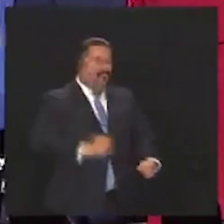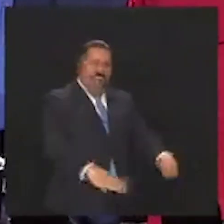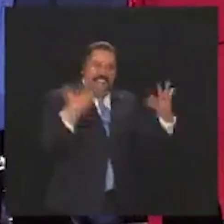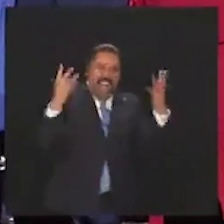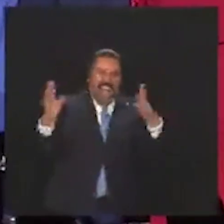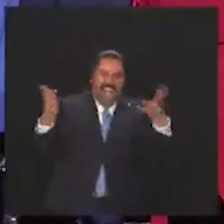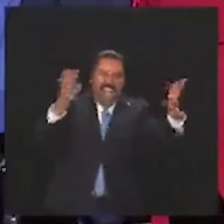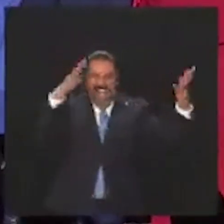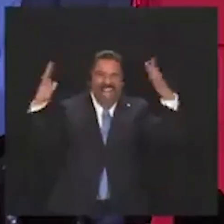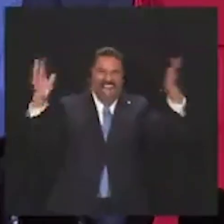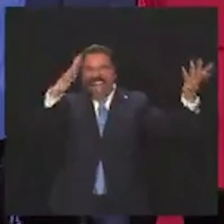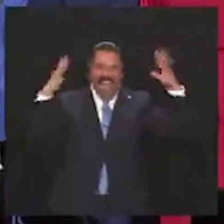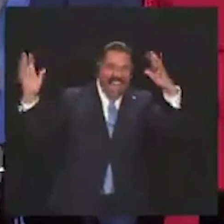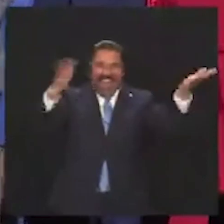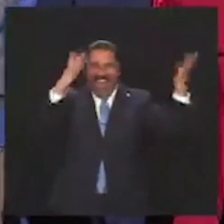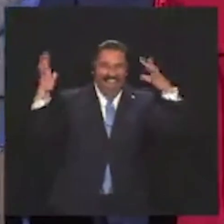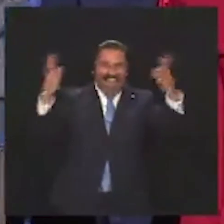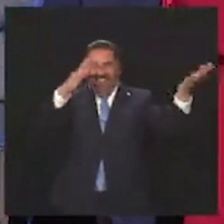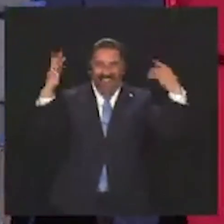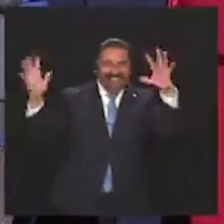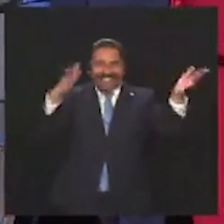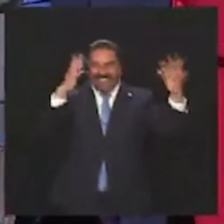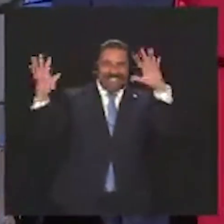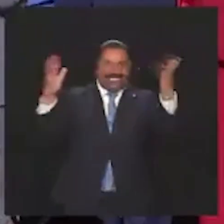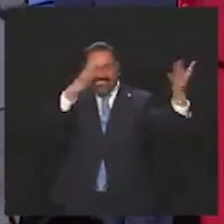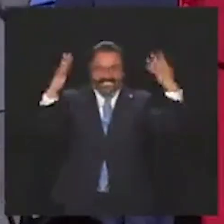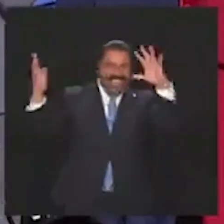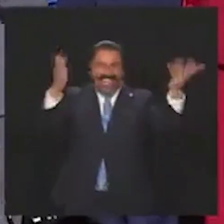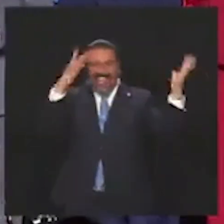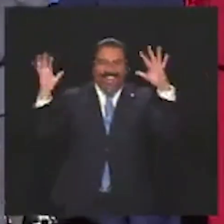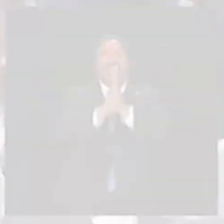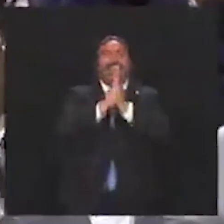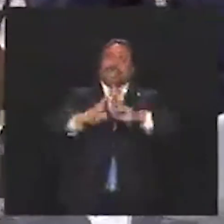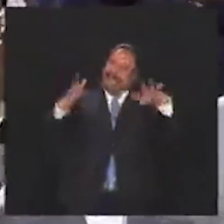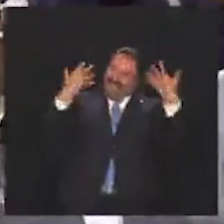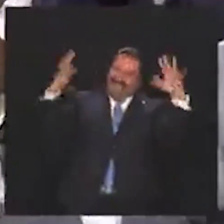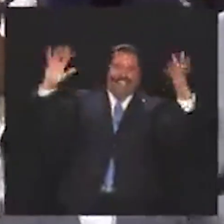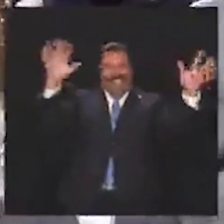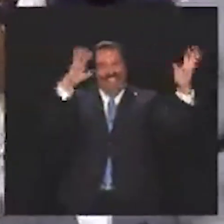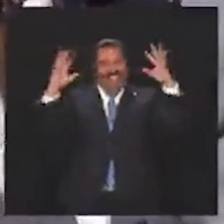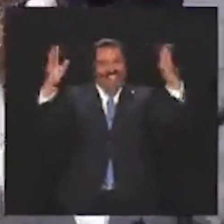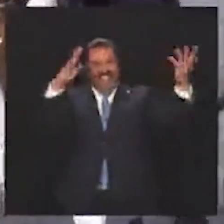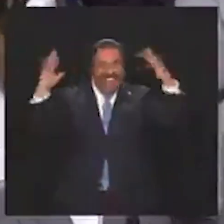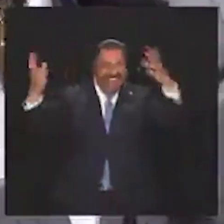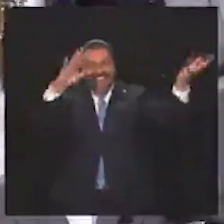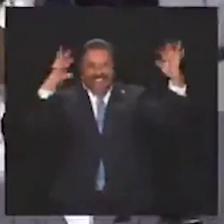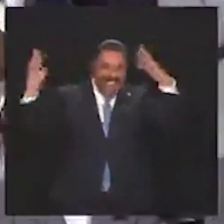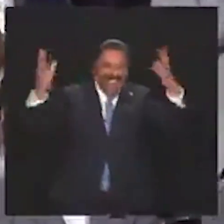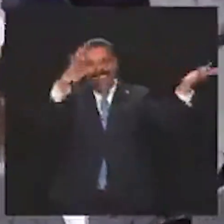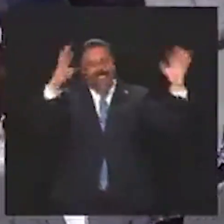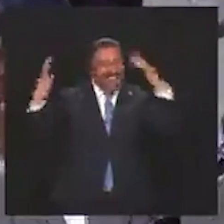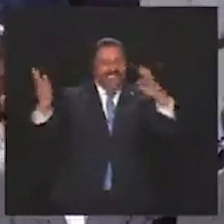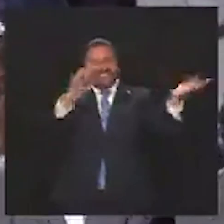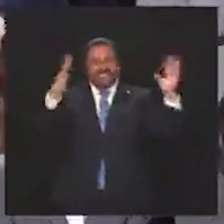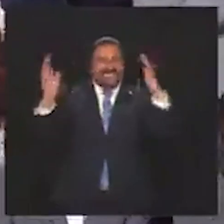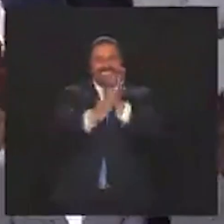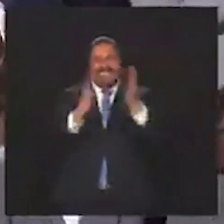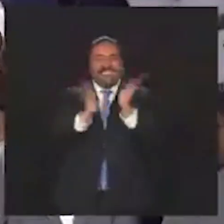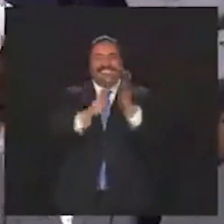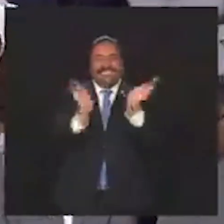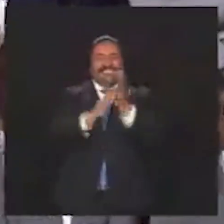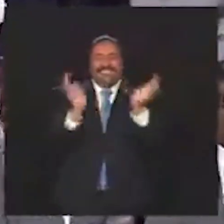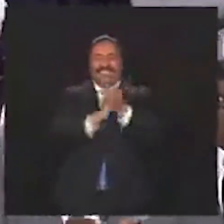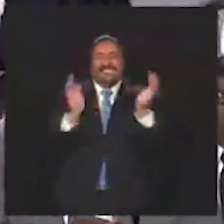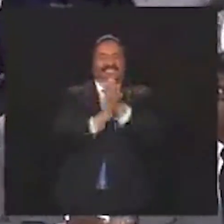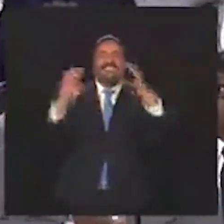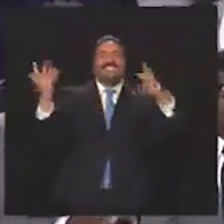Brandon Johnson has been sworn in as Chicago's 57th mayor, inheriting a deeply divided city of more than 2.5 million